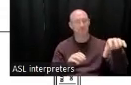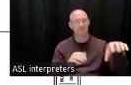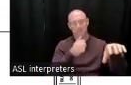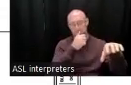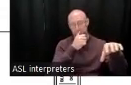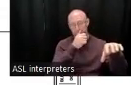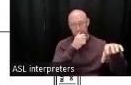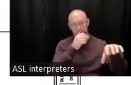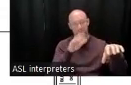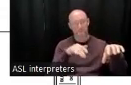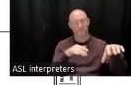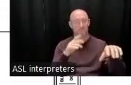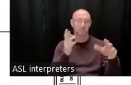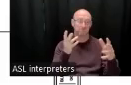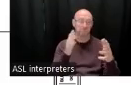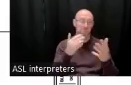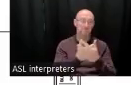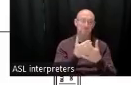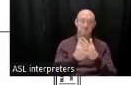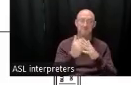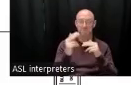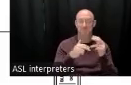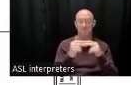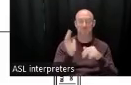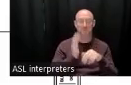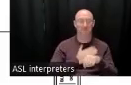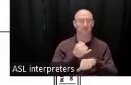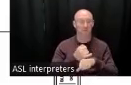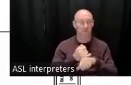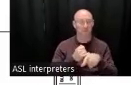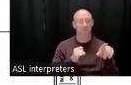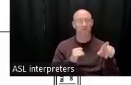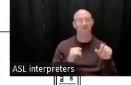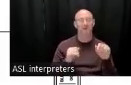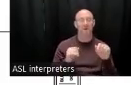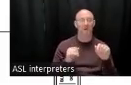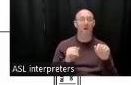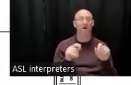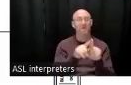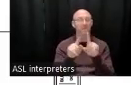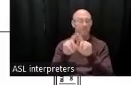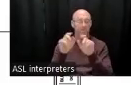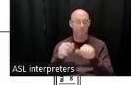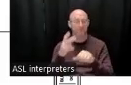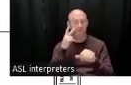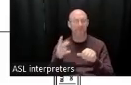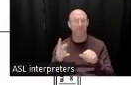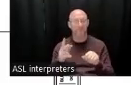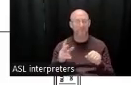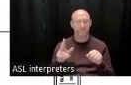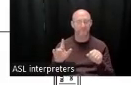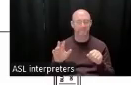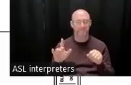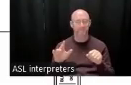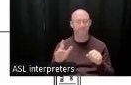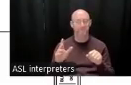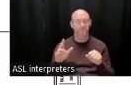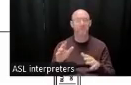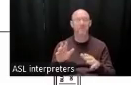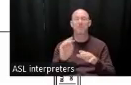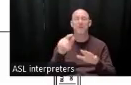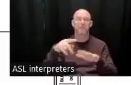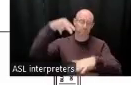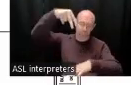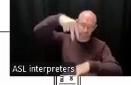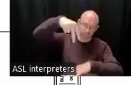recent construction on our campus. And you can also find there the overhead map if it was